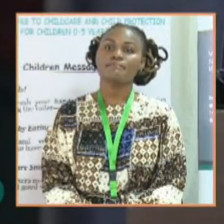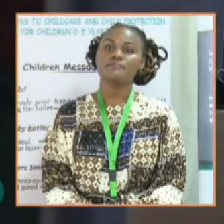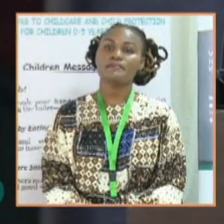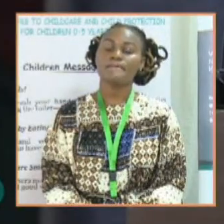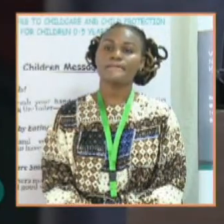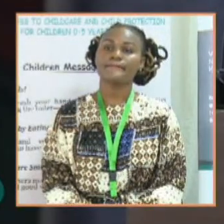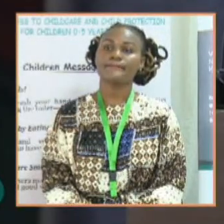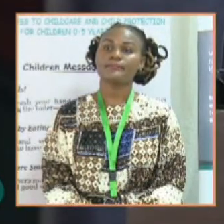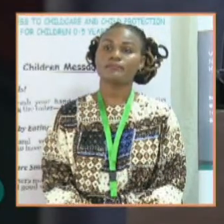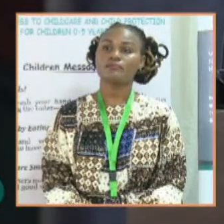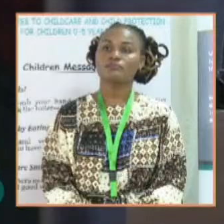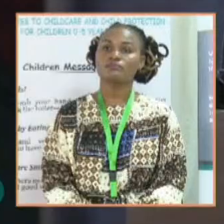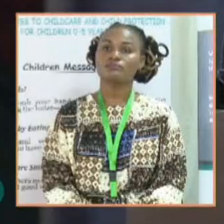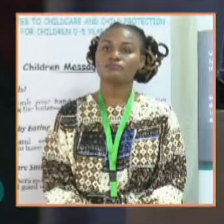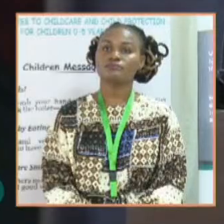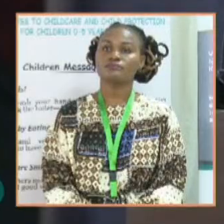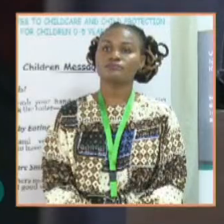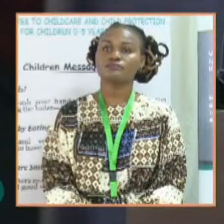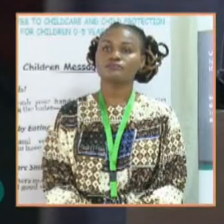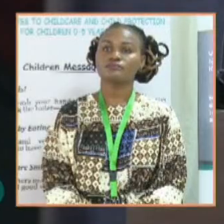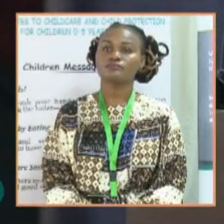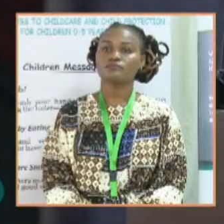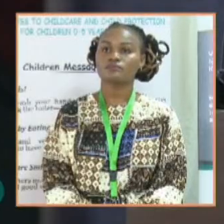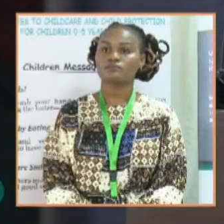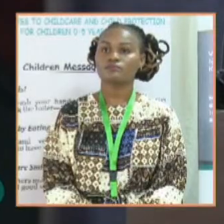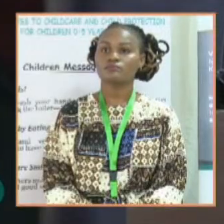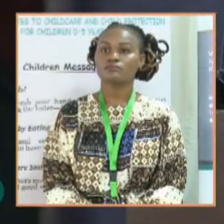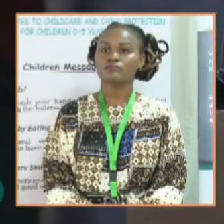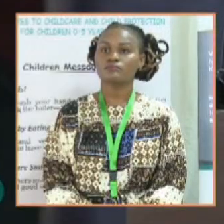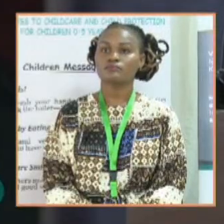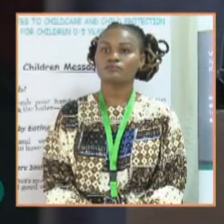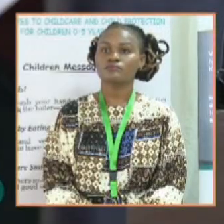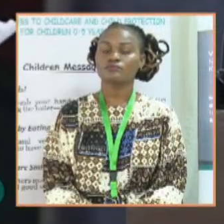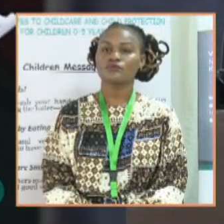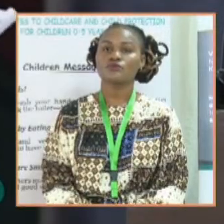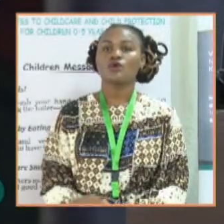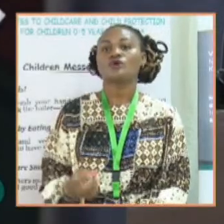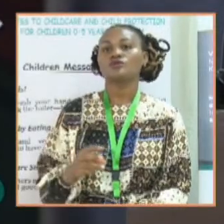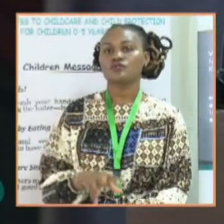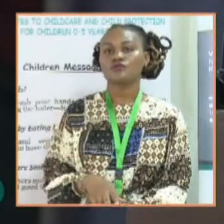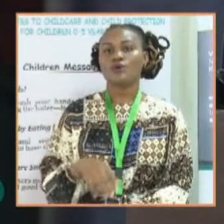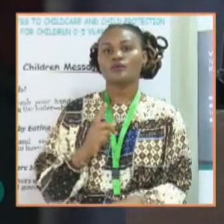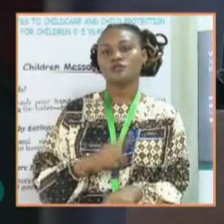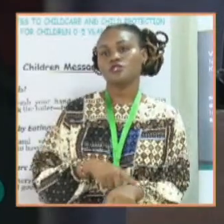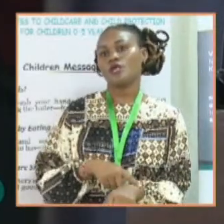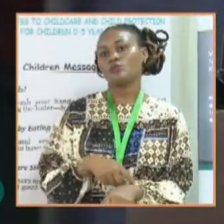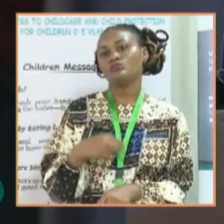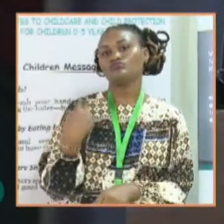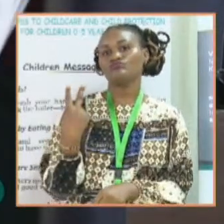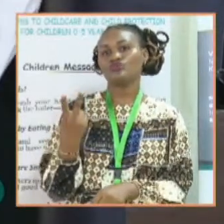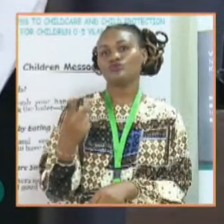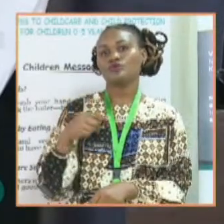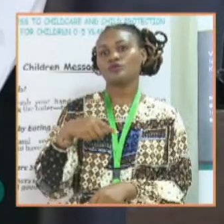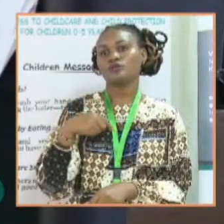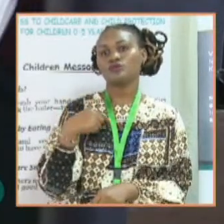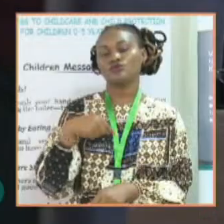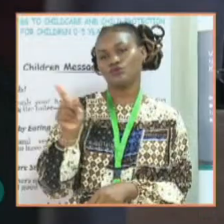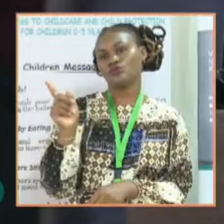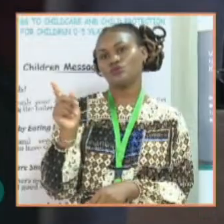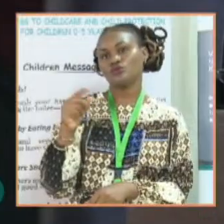and I would like first to give us about 20 minutes. We take some tea, and then we diligently walk to our room.